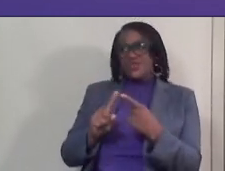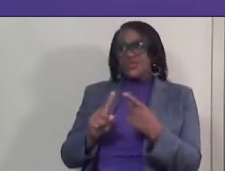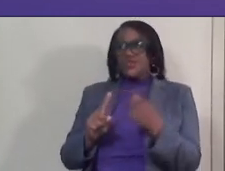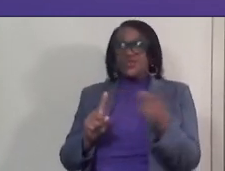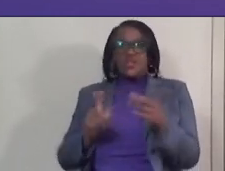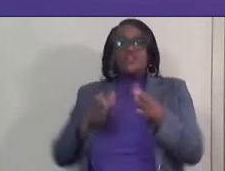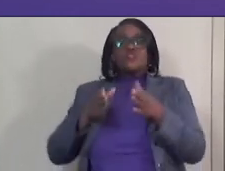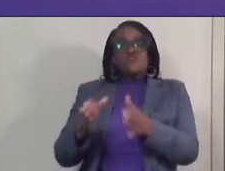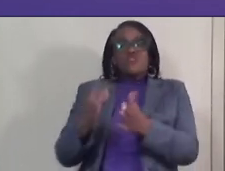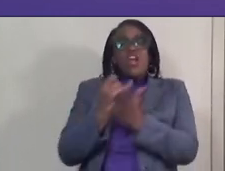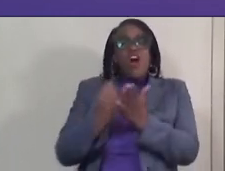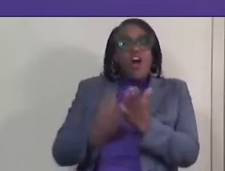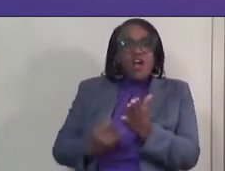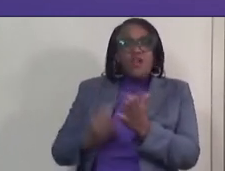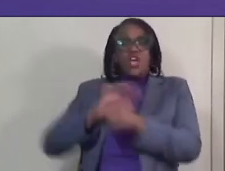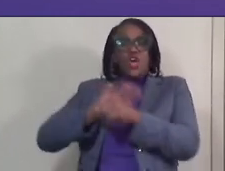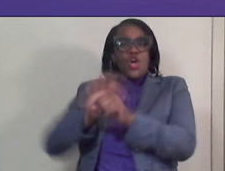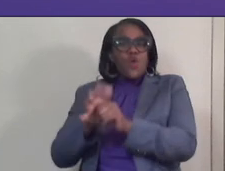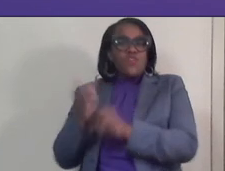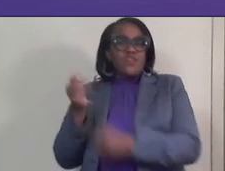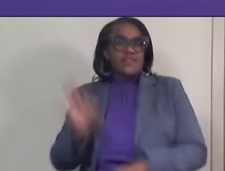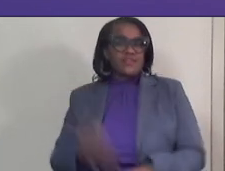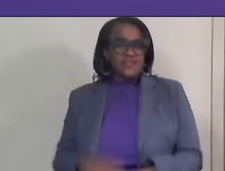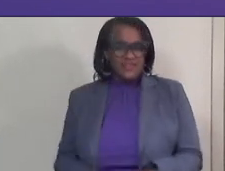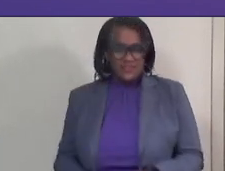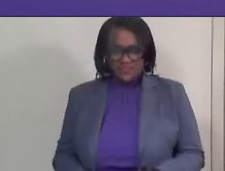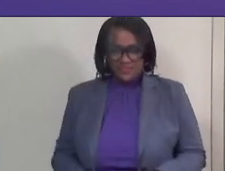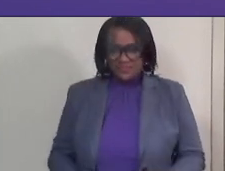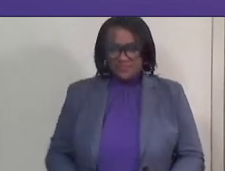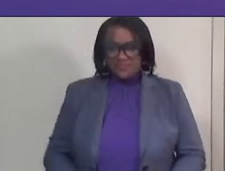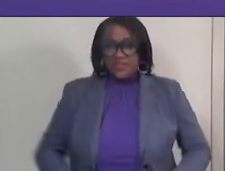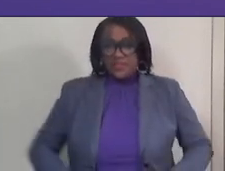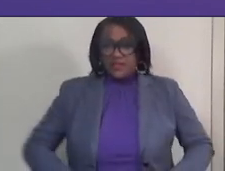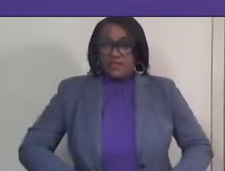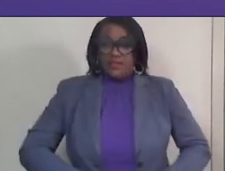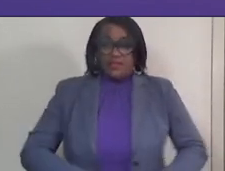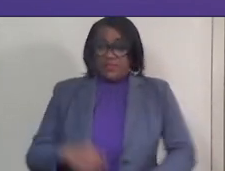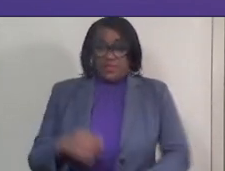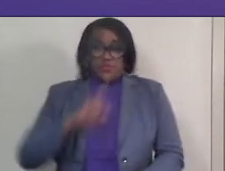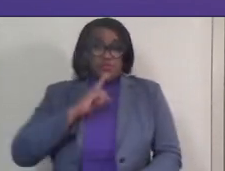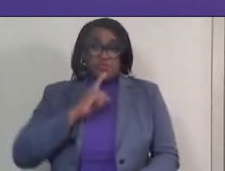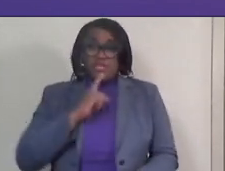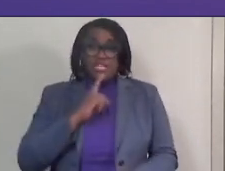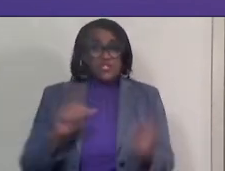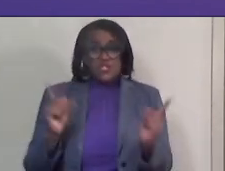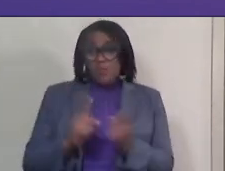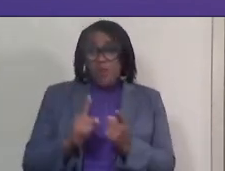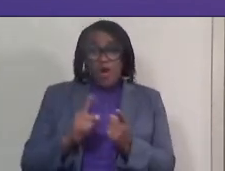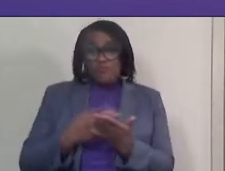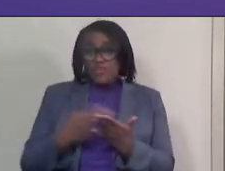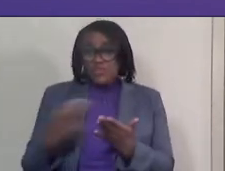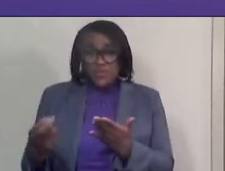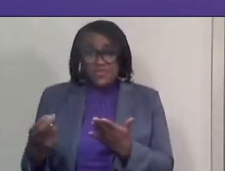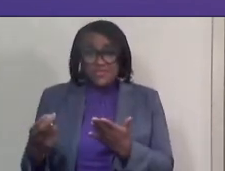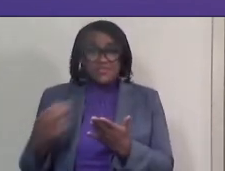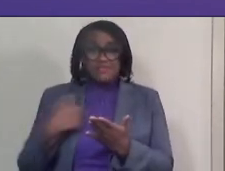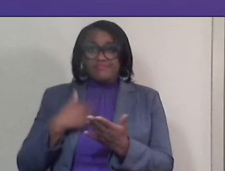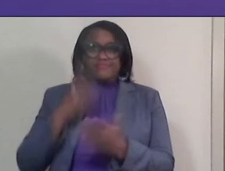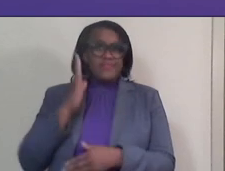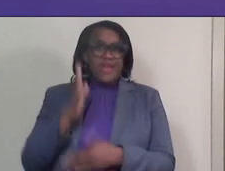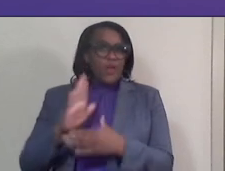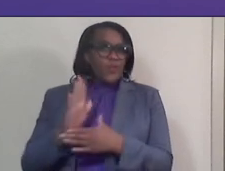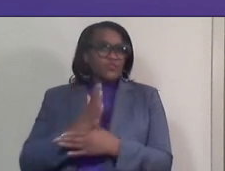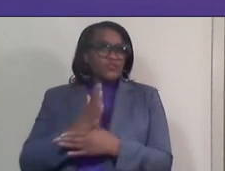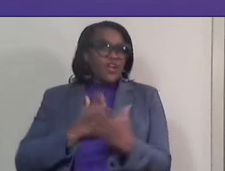street art and COVID-19. And so, again, these are just small resources that I'm naming and that I'll share with you after